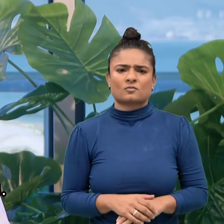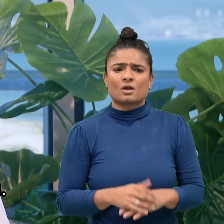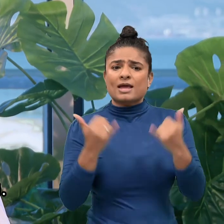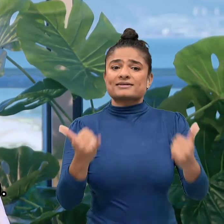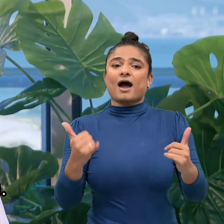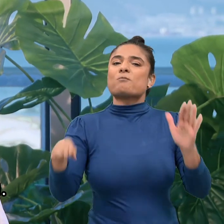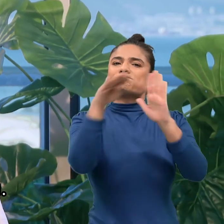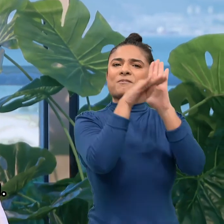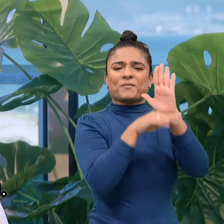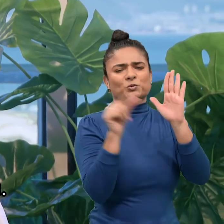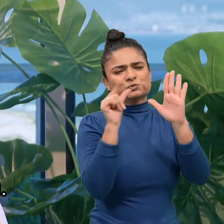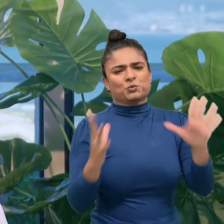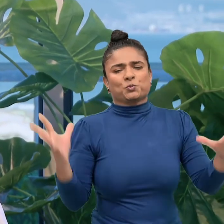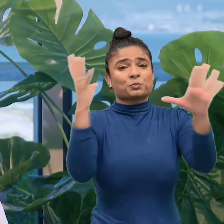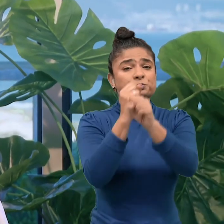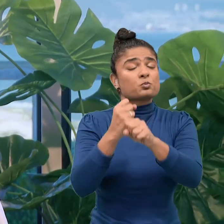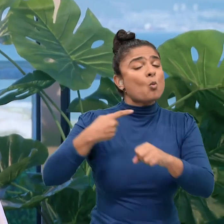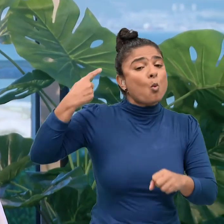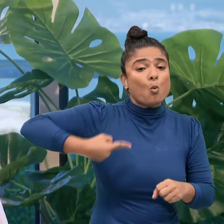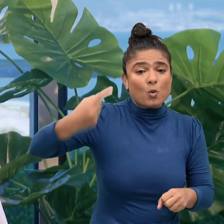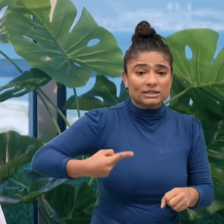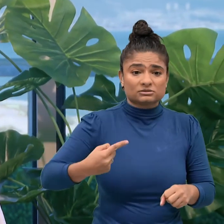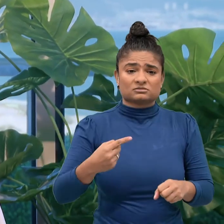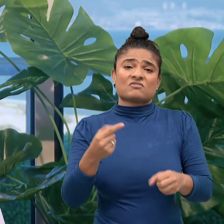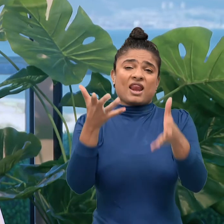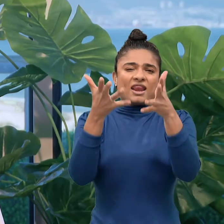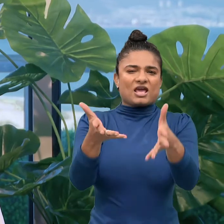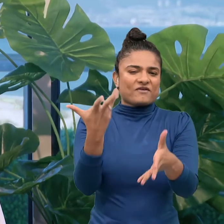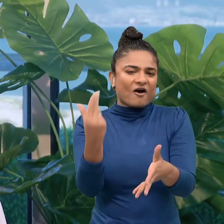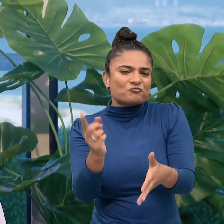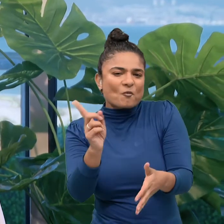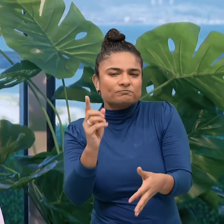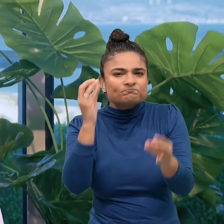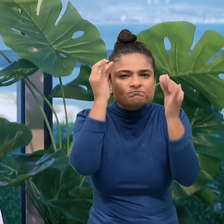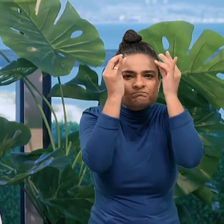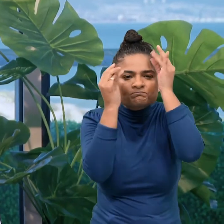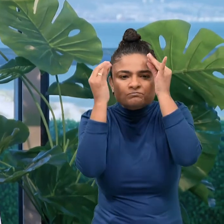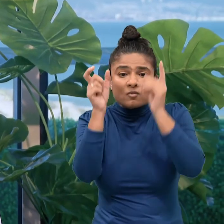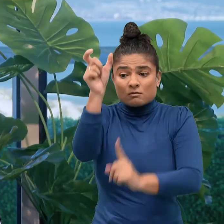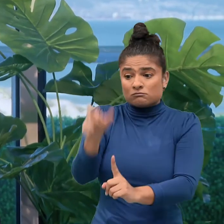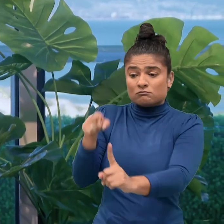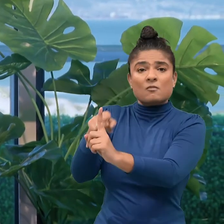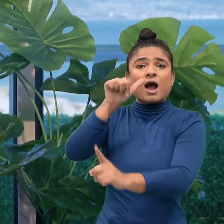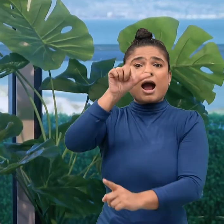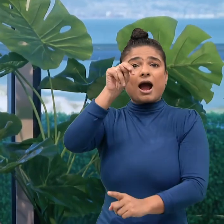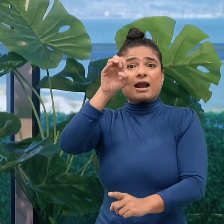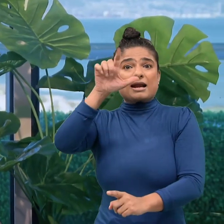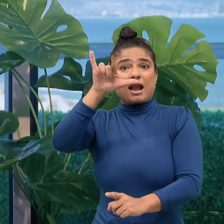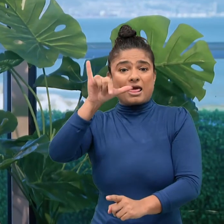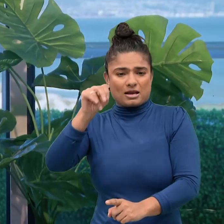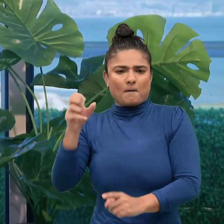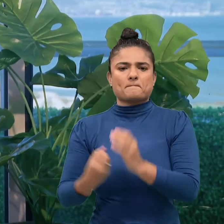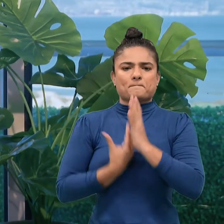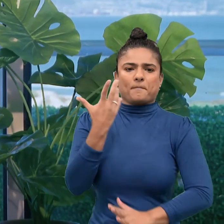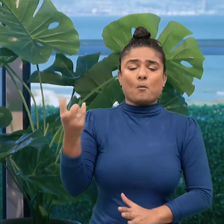another episode has almost come to an end. And as always, we like to leave you with some food for thought with a poem by Anneline Mathiba,